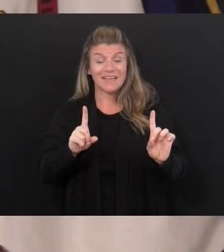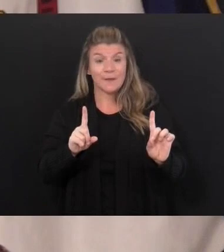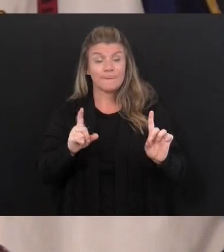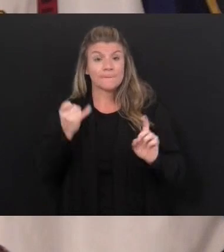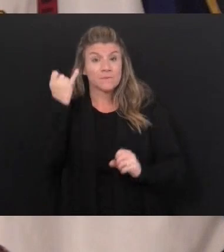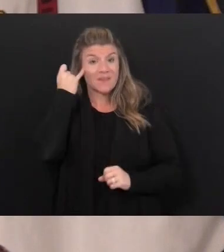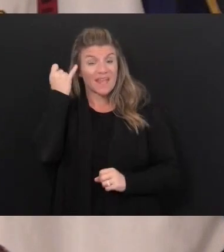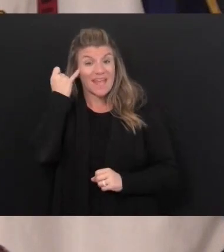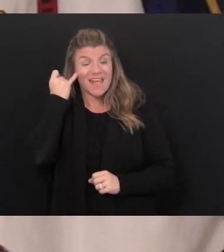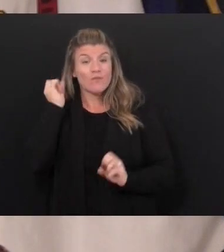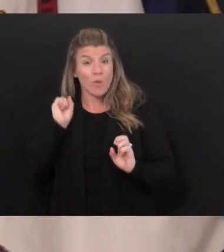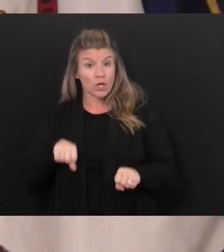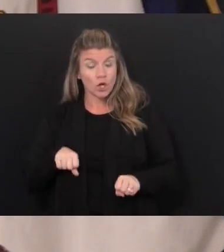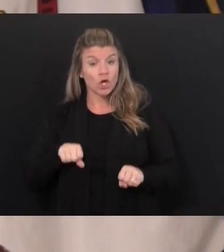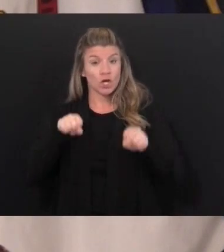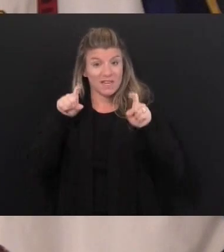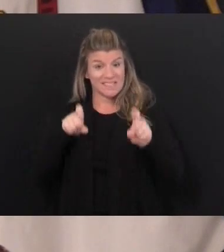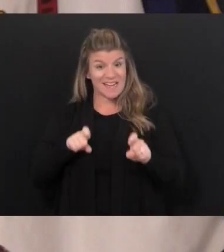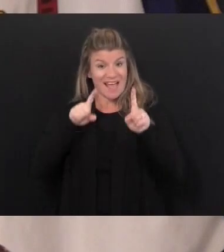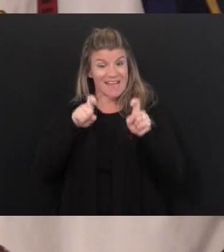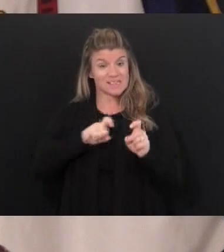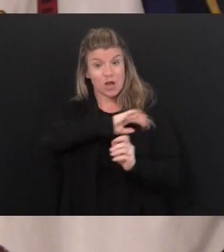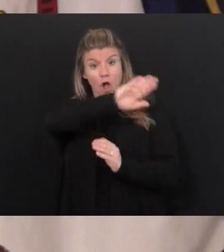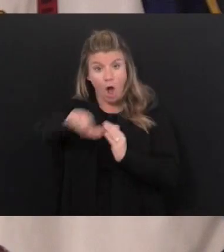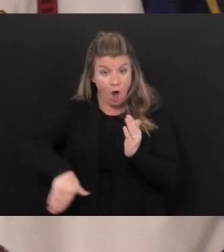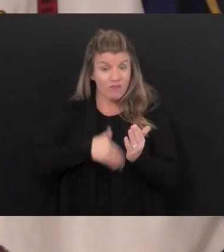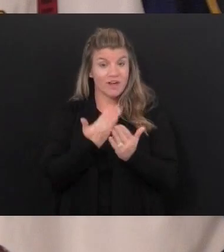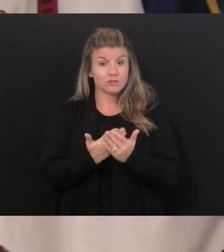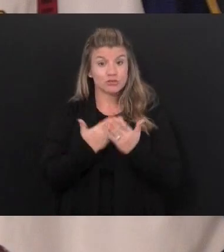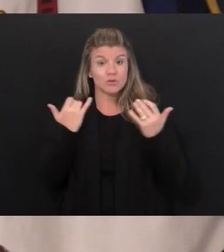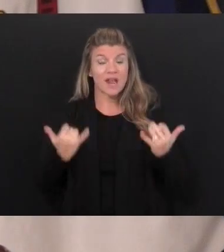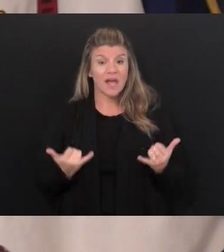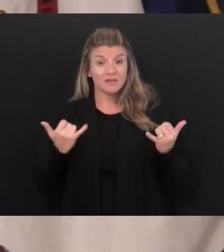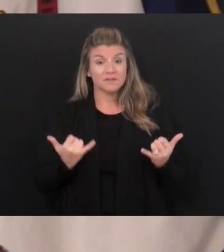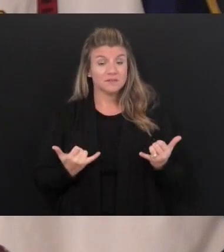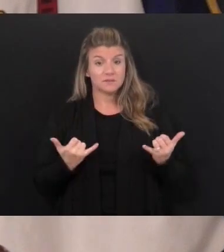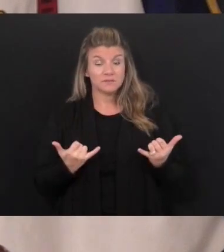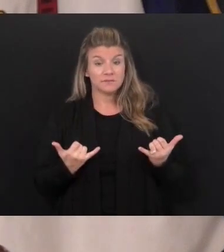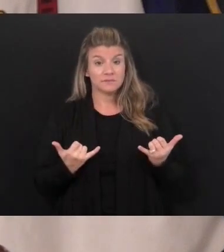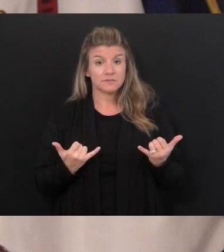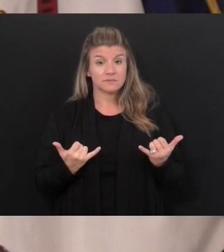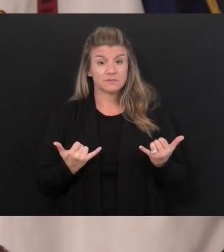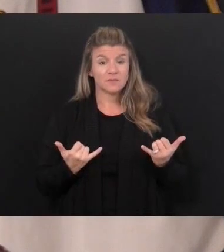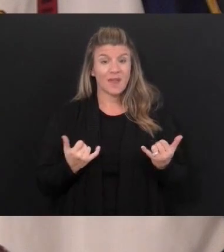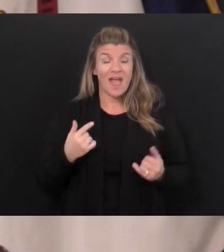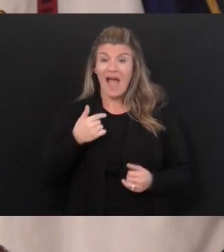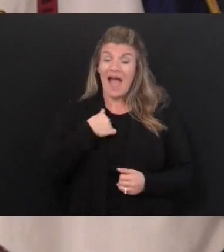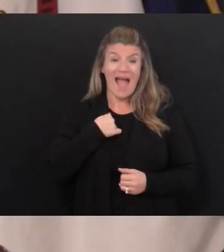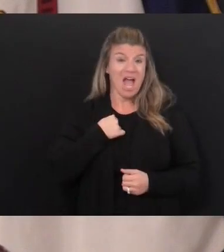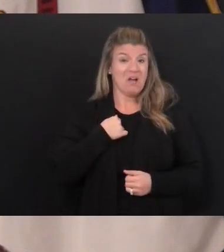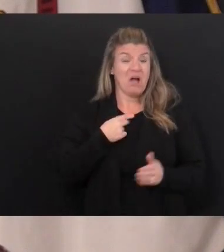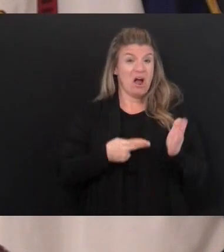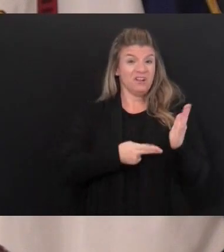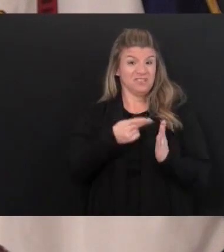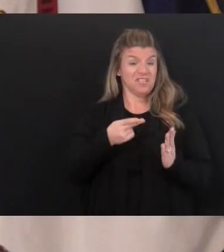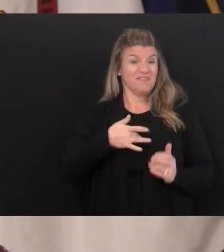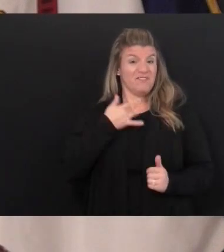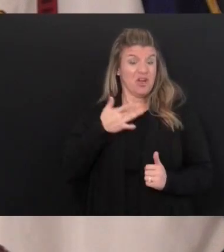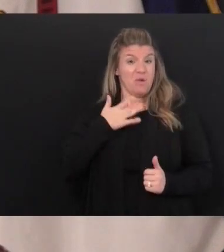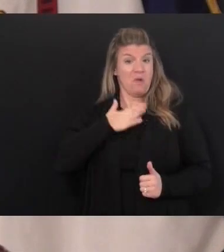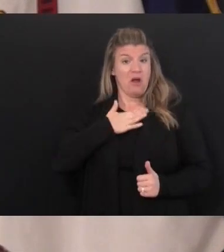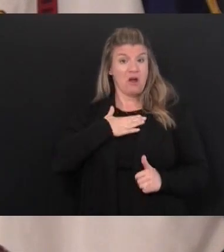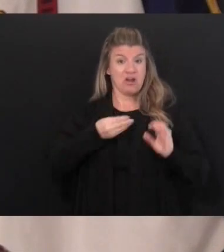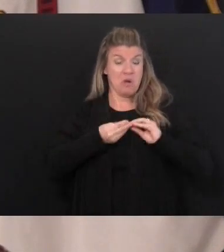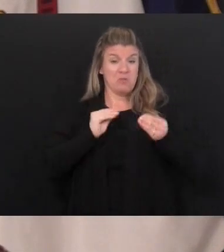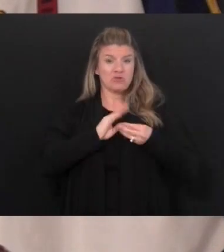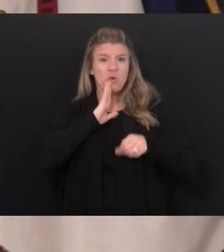test everyone today, probably our numbers would even get better and better and better, because